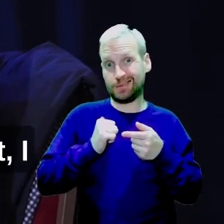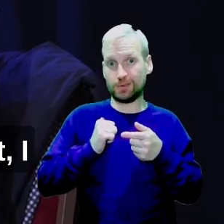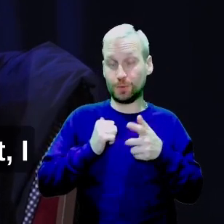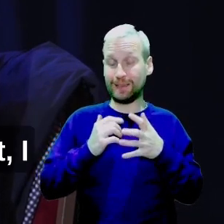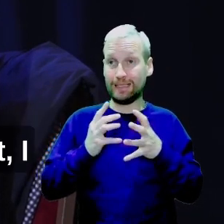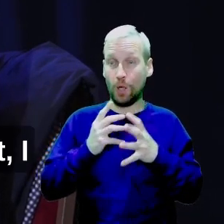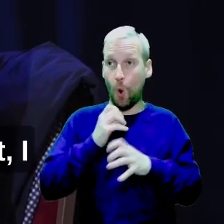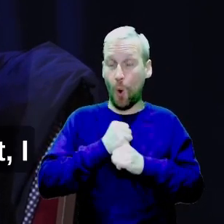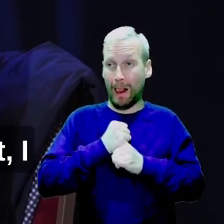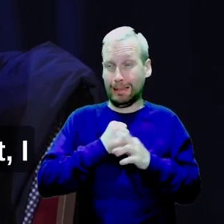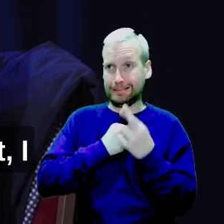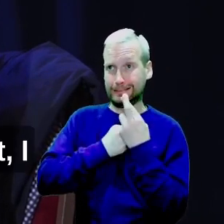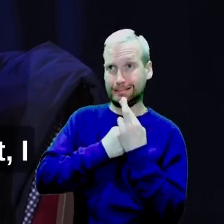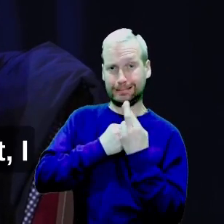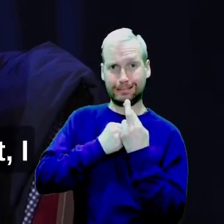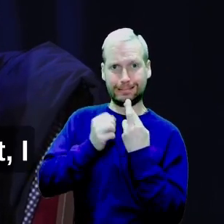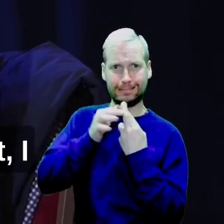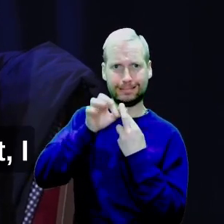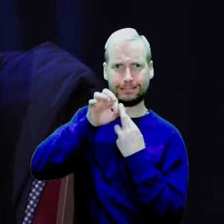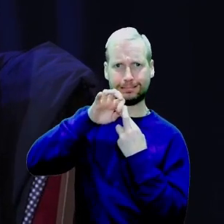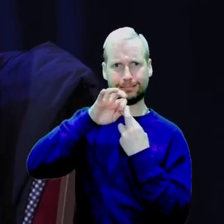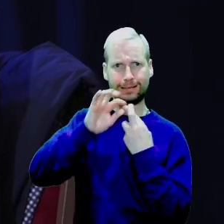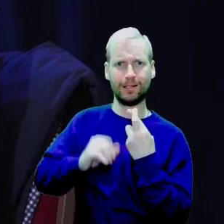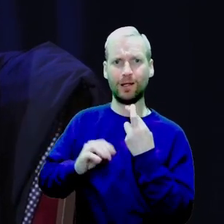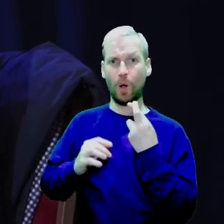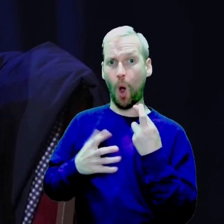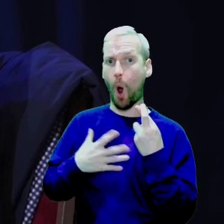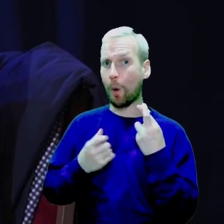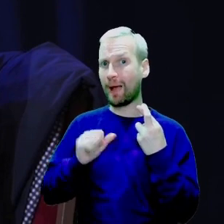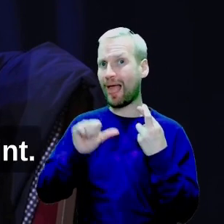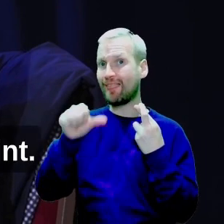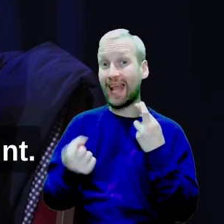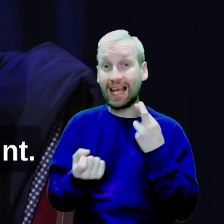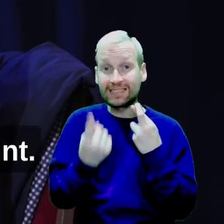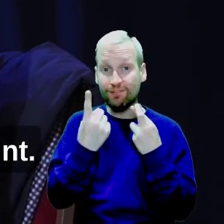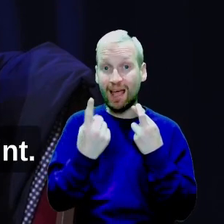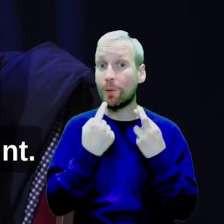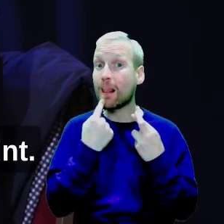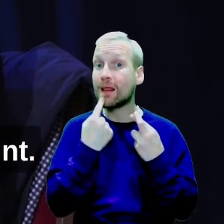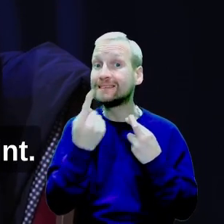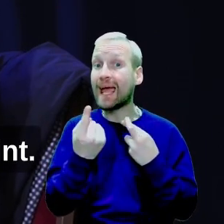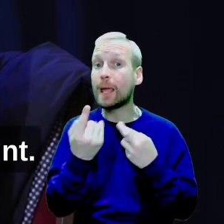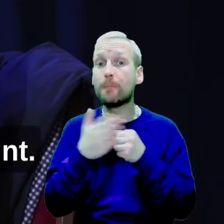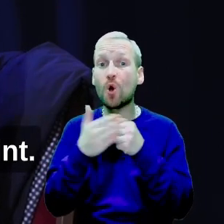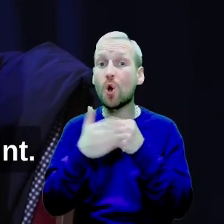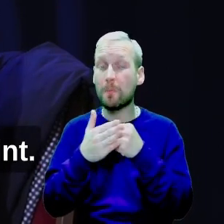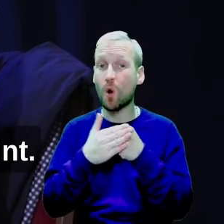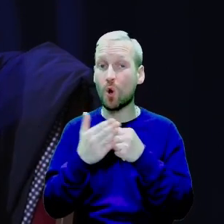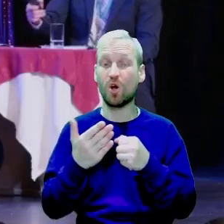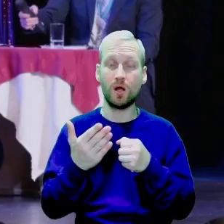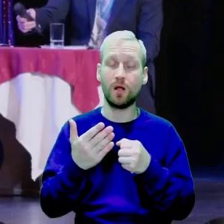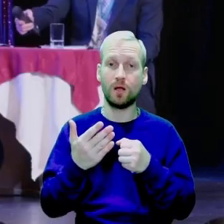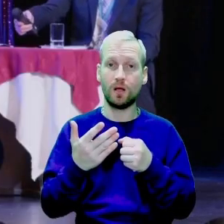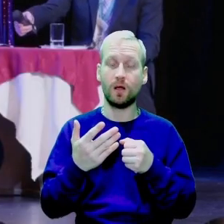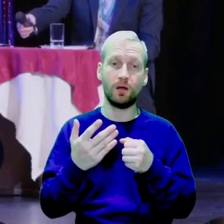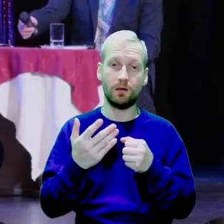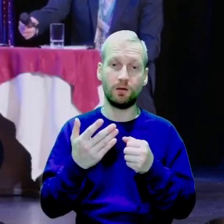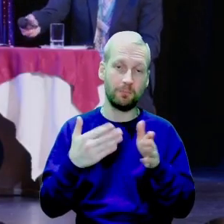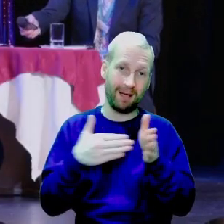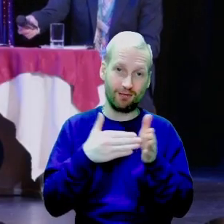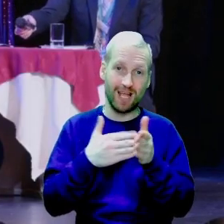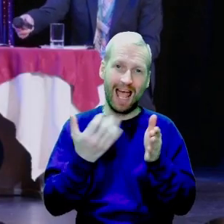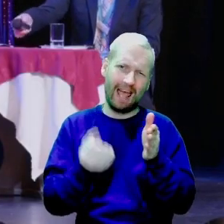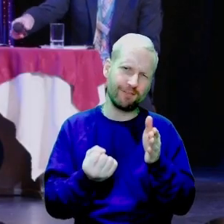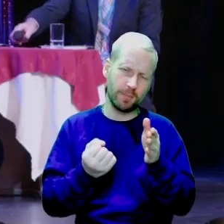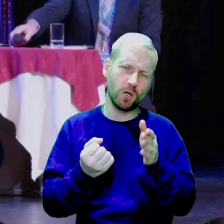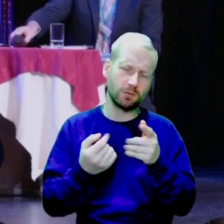bated breath, and hopefully at our next event I should be able to say a lot more about that, but hopefully that gives you an answer at this point. Thank you very much. That's very good.